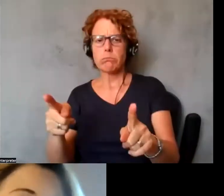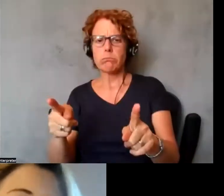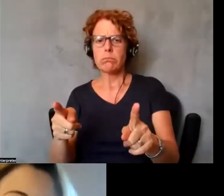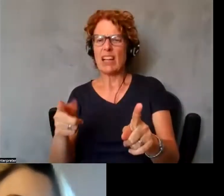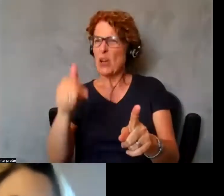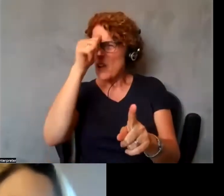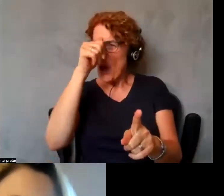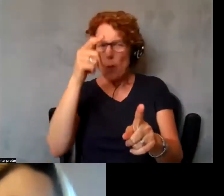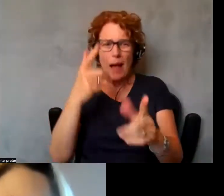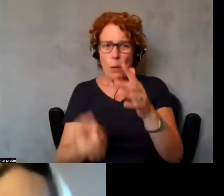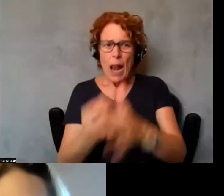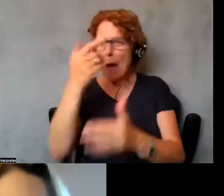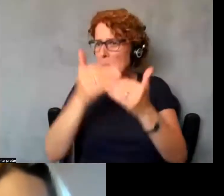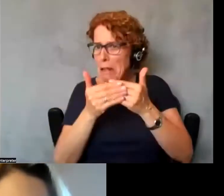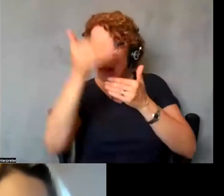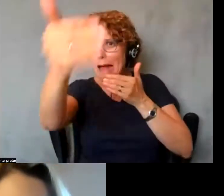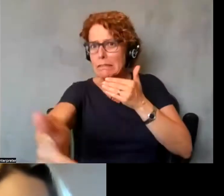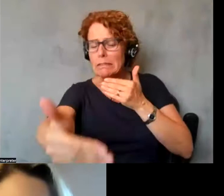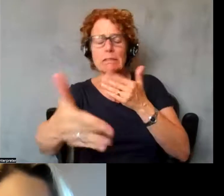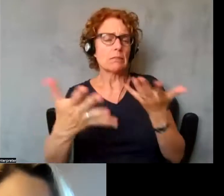or anything about how their condition is expressed?